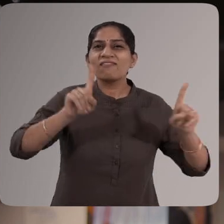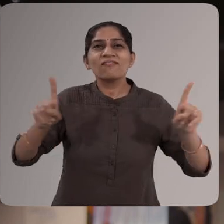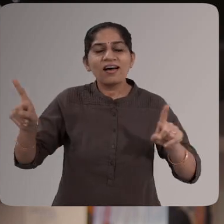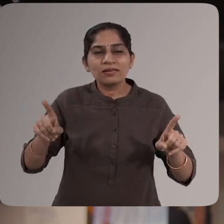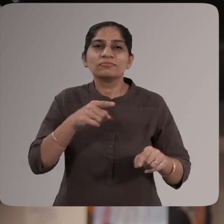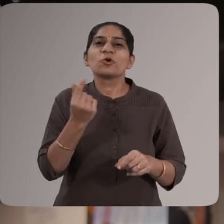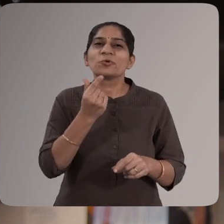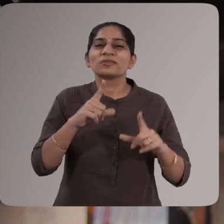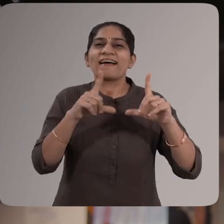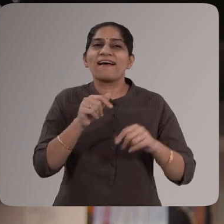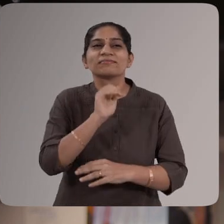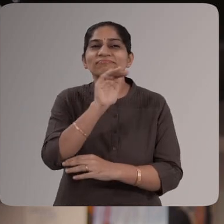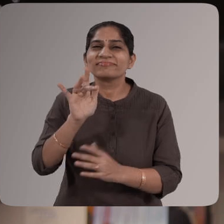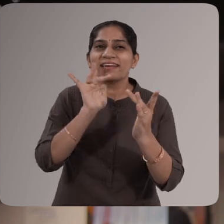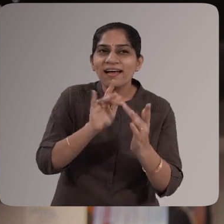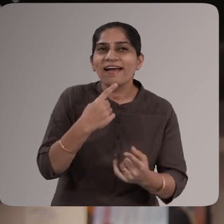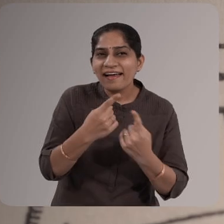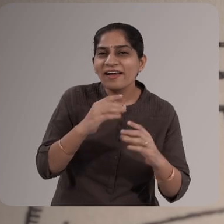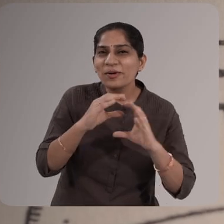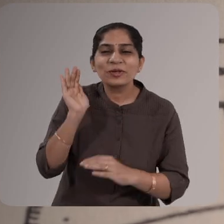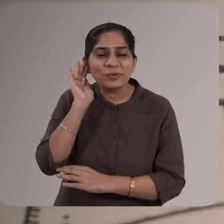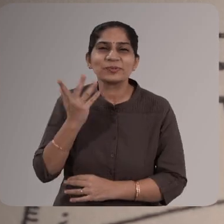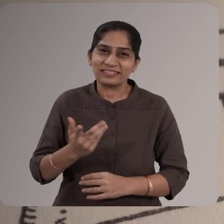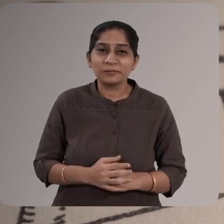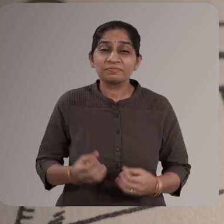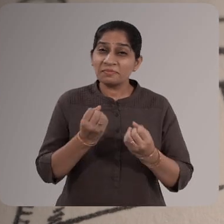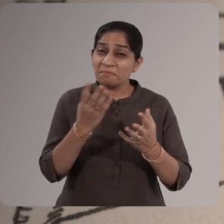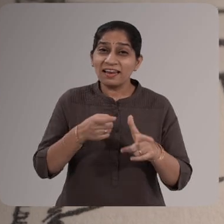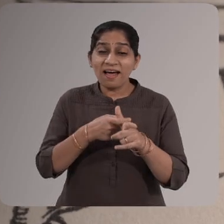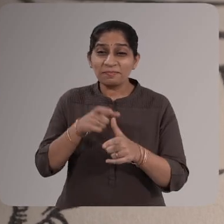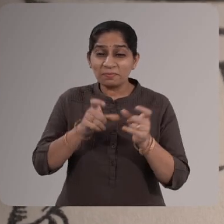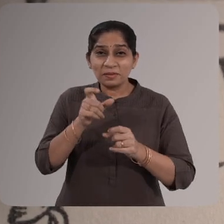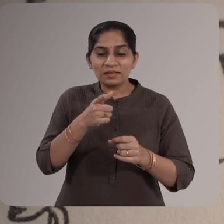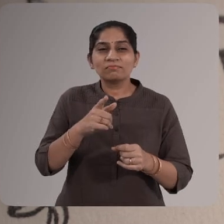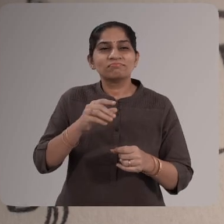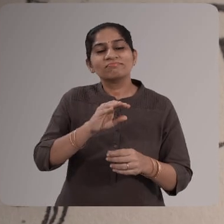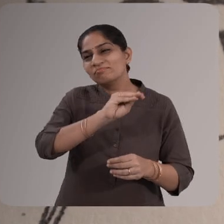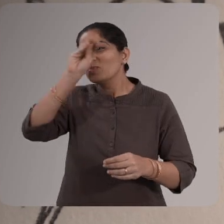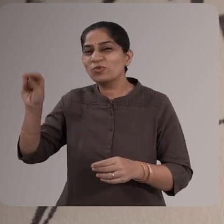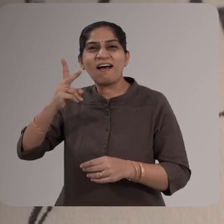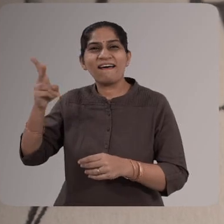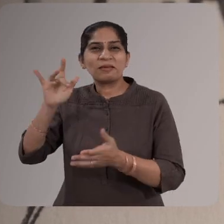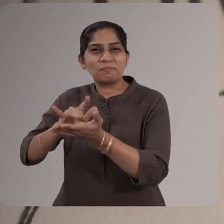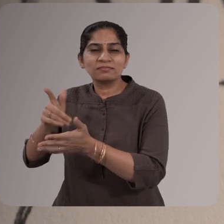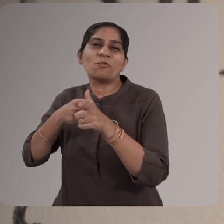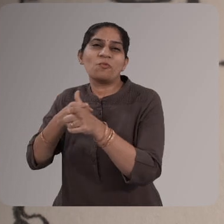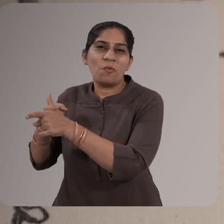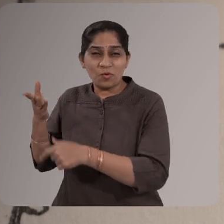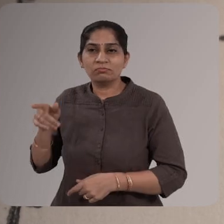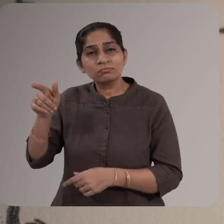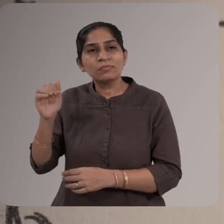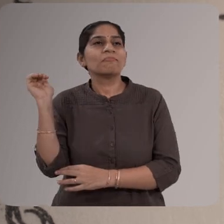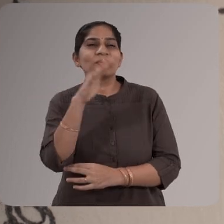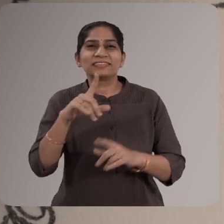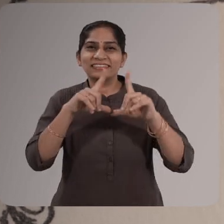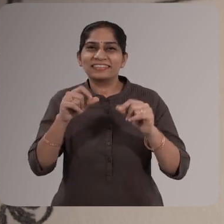friends, and they relied on post to keep in touch. Many servicemen went overseas on active service, and sending picture postcards